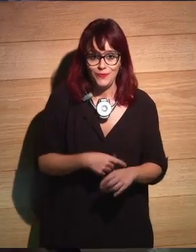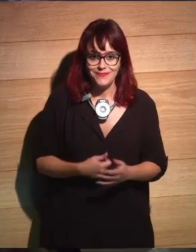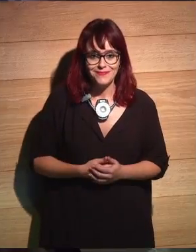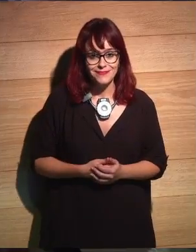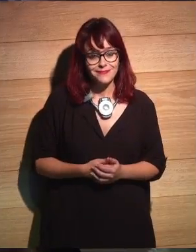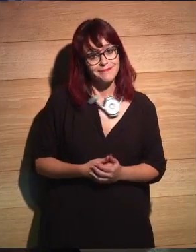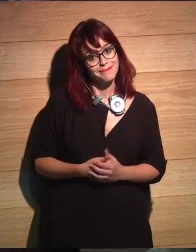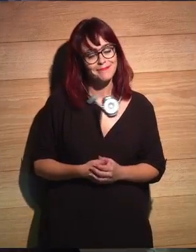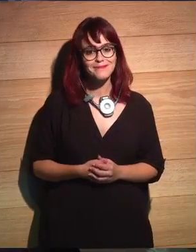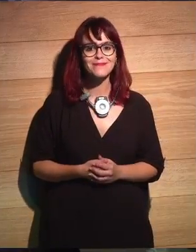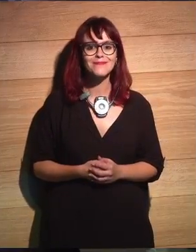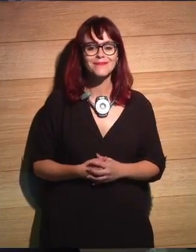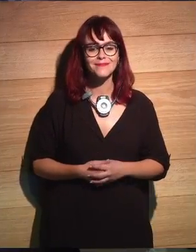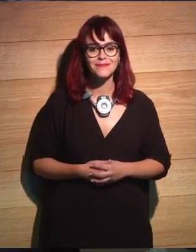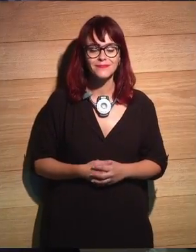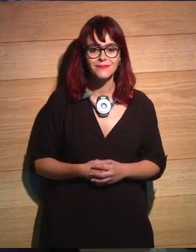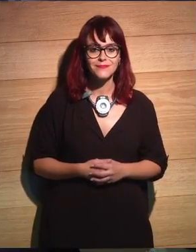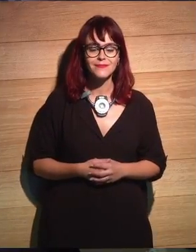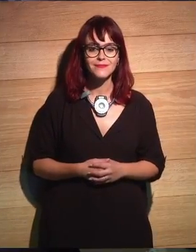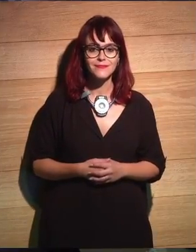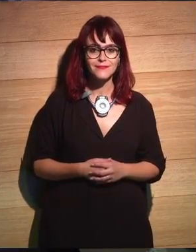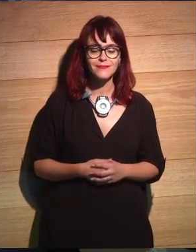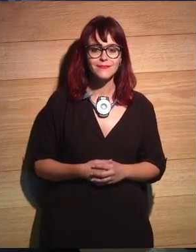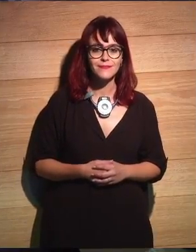We are running out of time, but